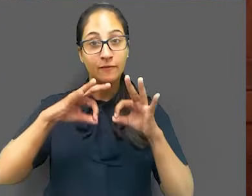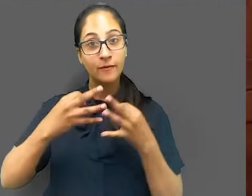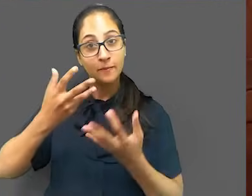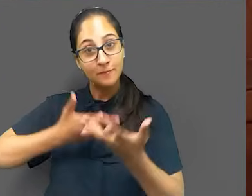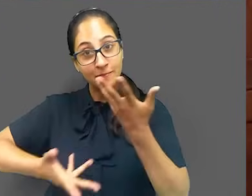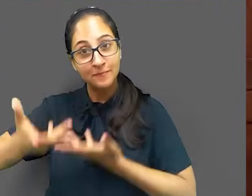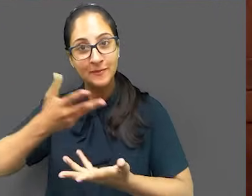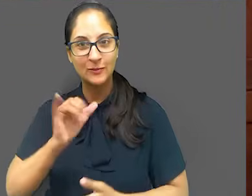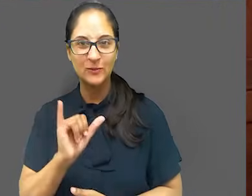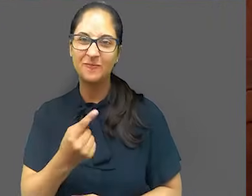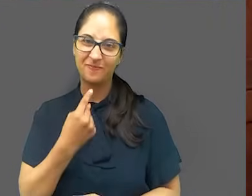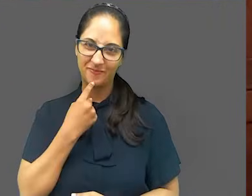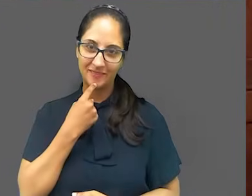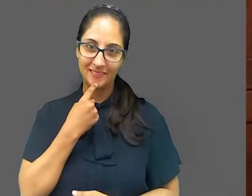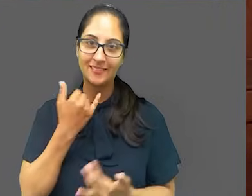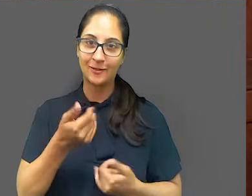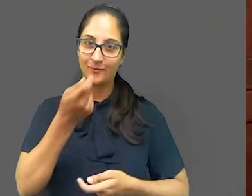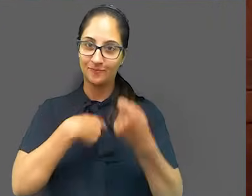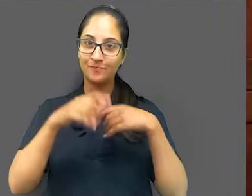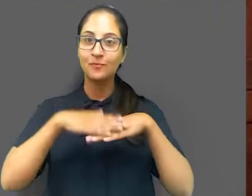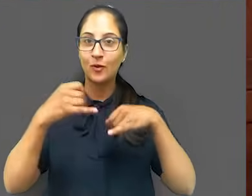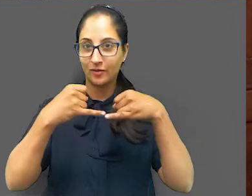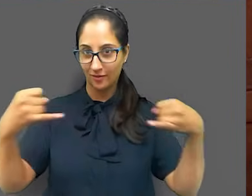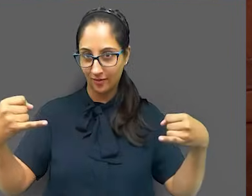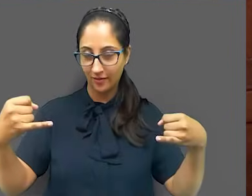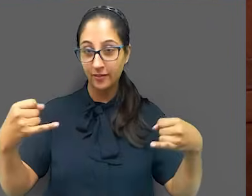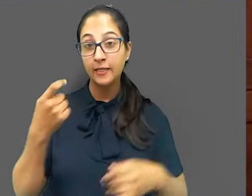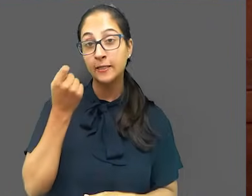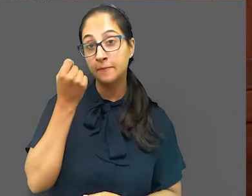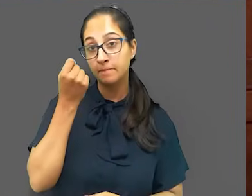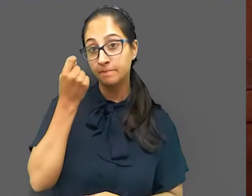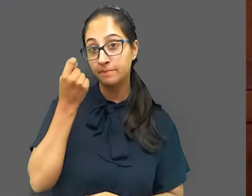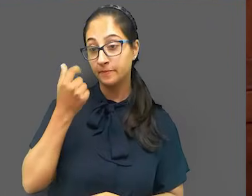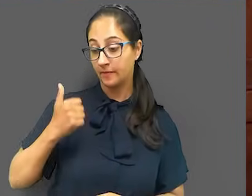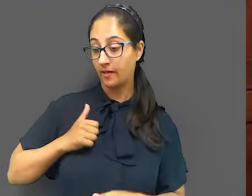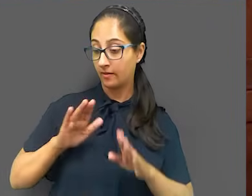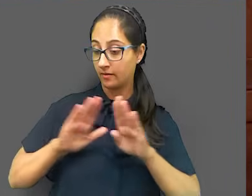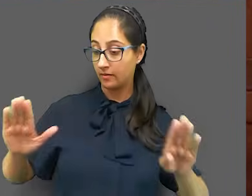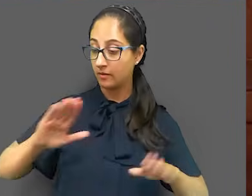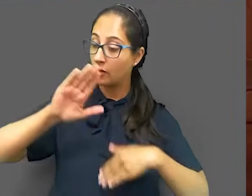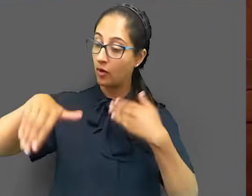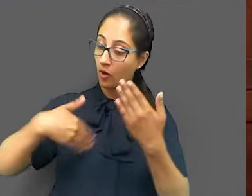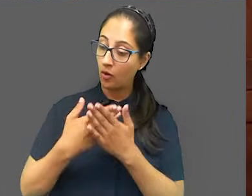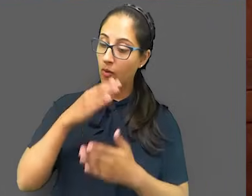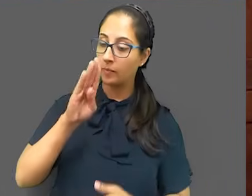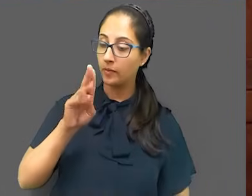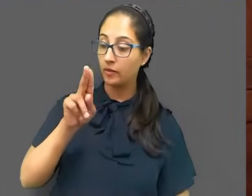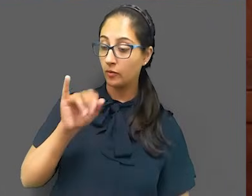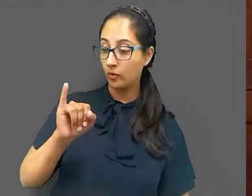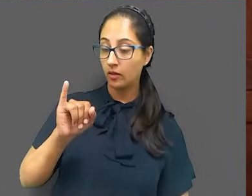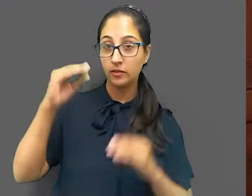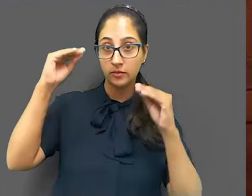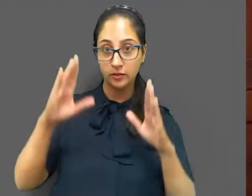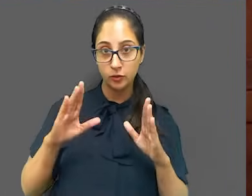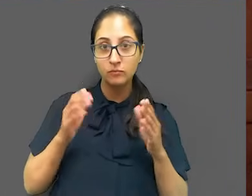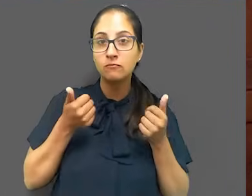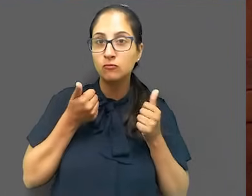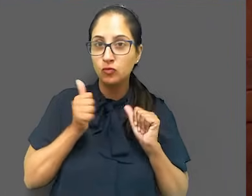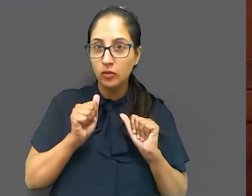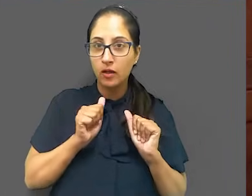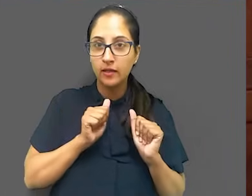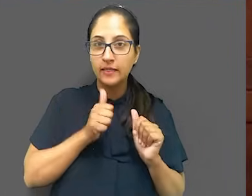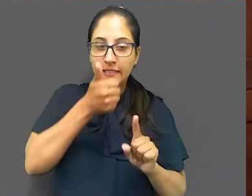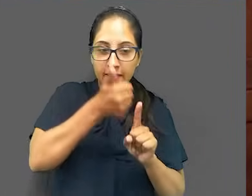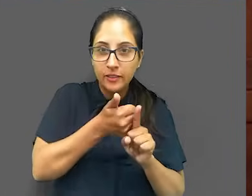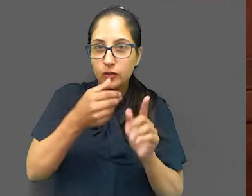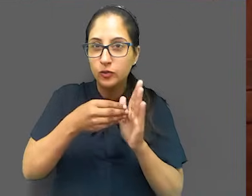At this time, all teachers across the country, all Beit Hillel teachers, are doing their best to create relationships of care one-to-one with their